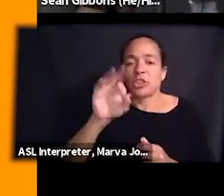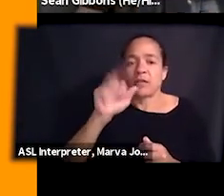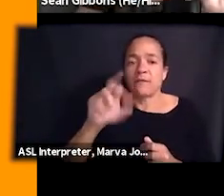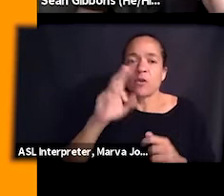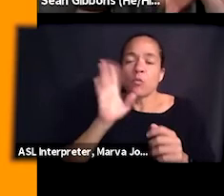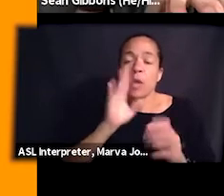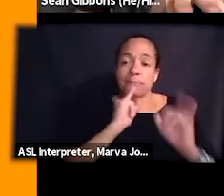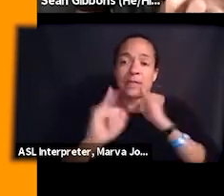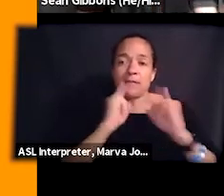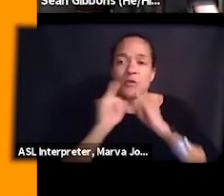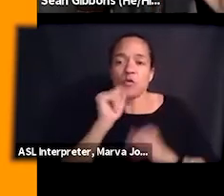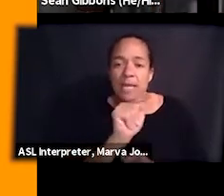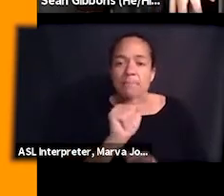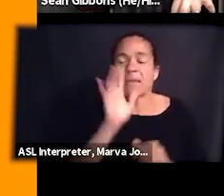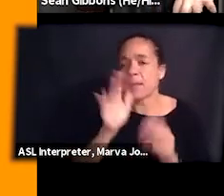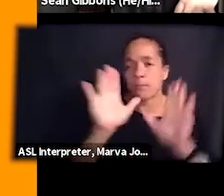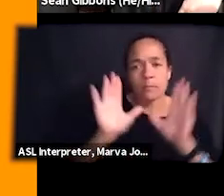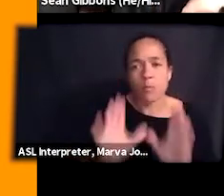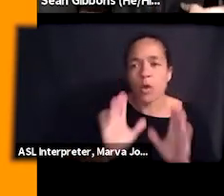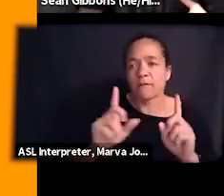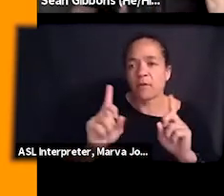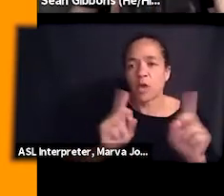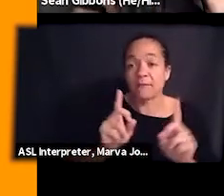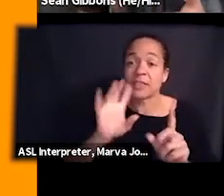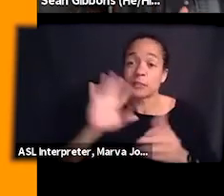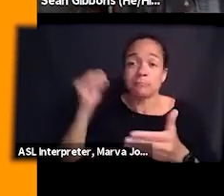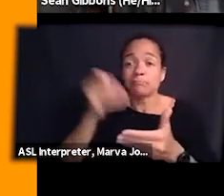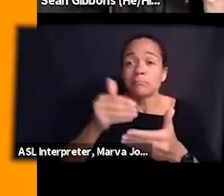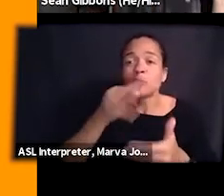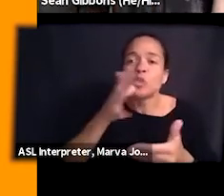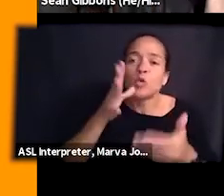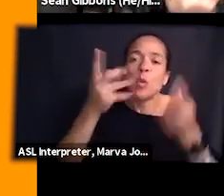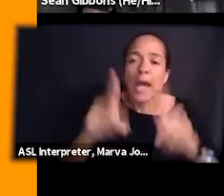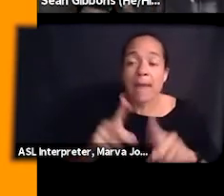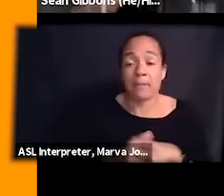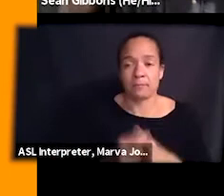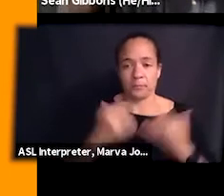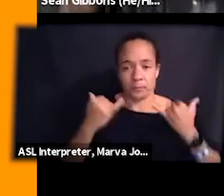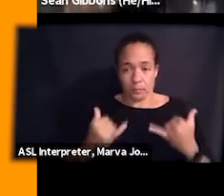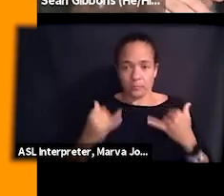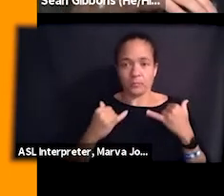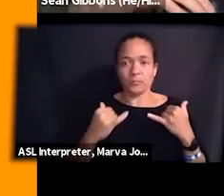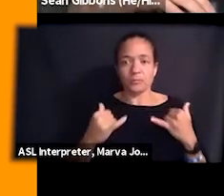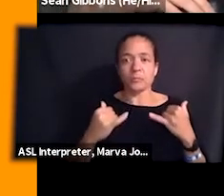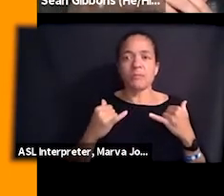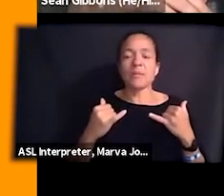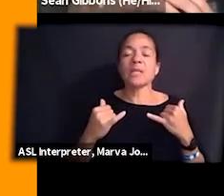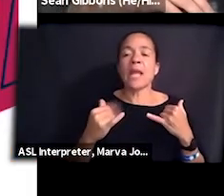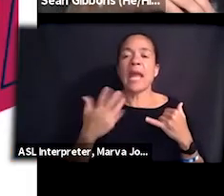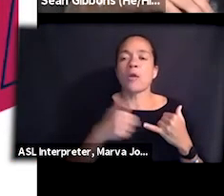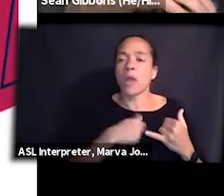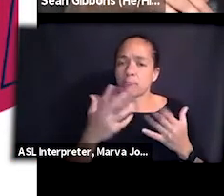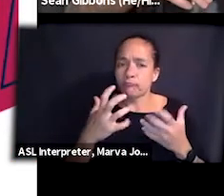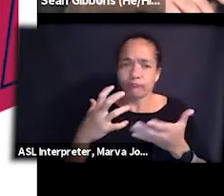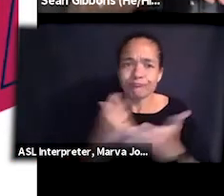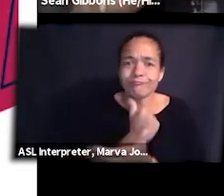to do that, but that'll be a great conversation. So those are things that are coming up. But right now, just before us, I want to make sure that we make time for our